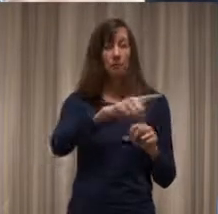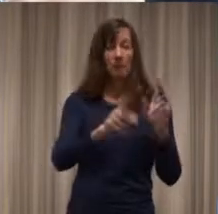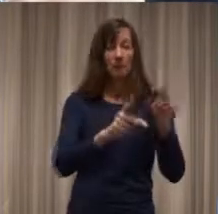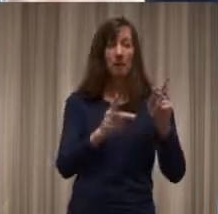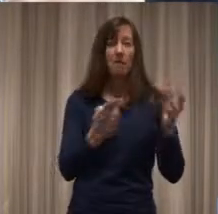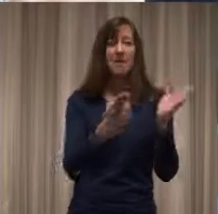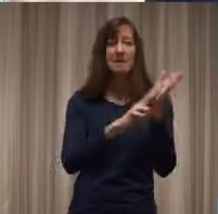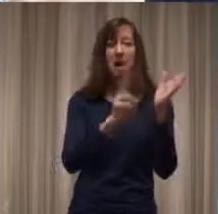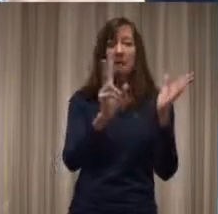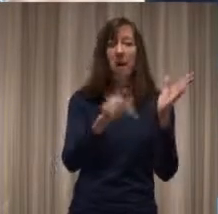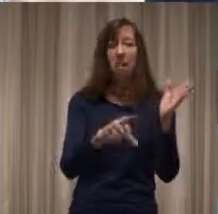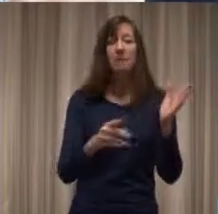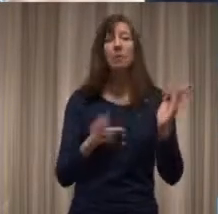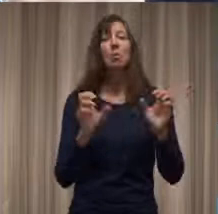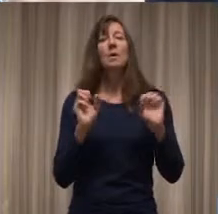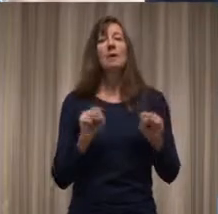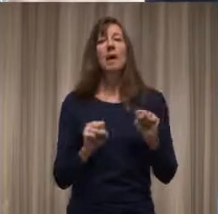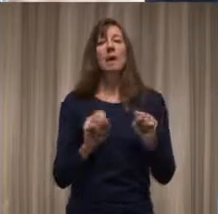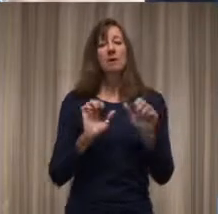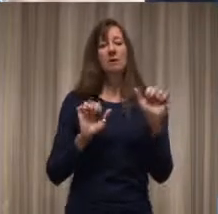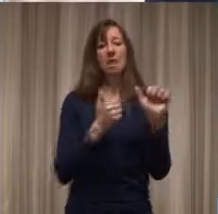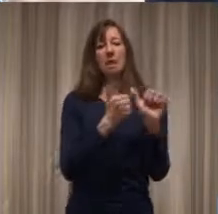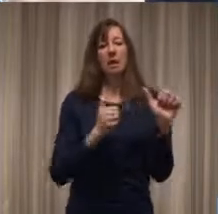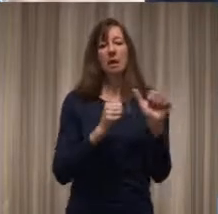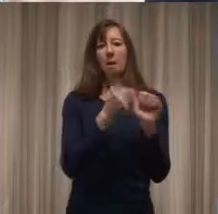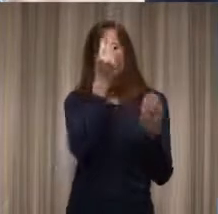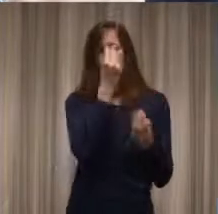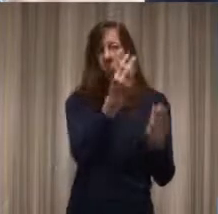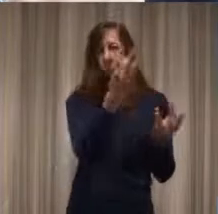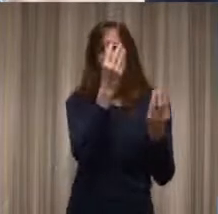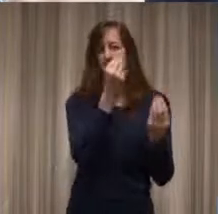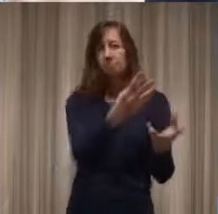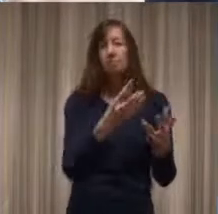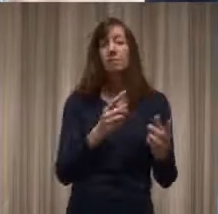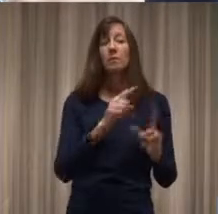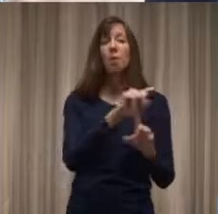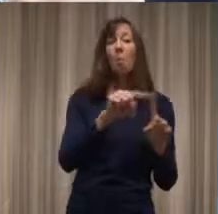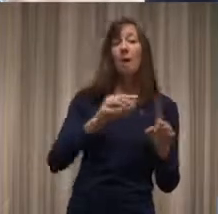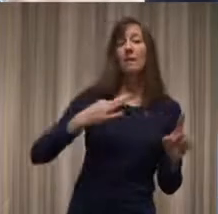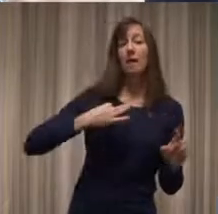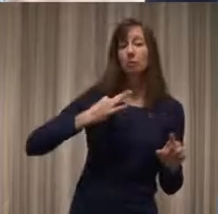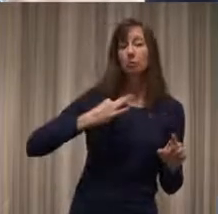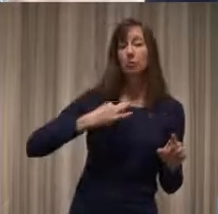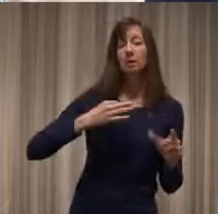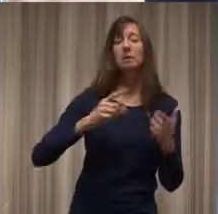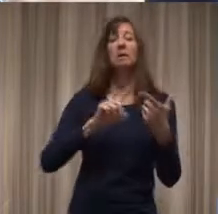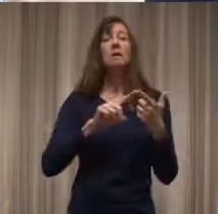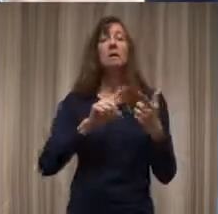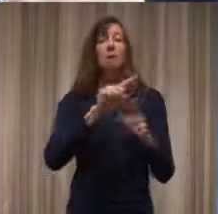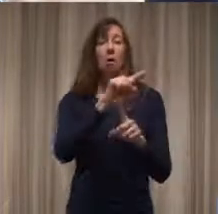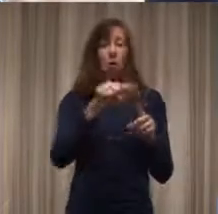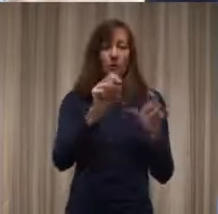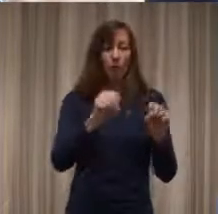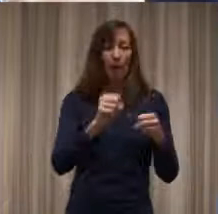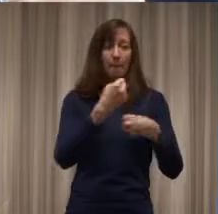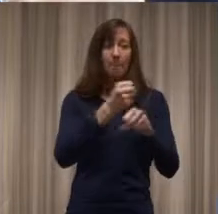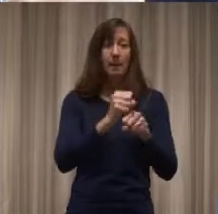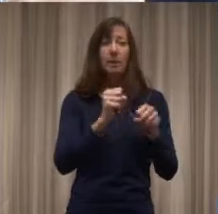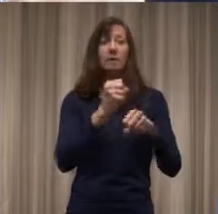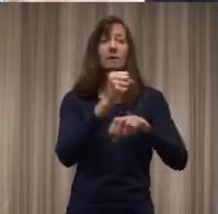happening and ultimately letting you know when you are eligible and when you're able to make an appointment. We'll be sending an